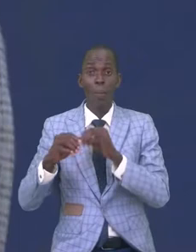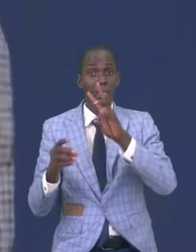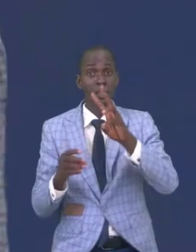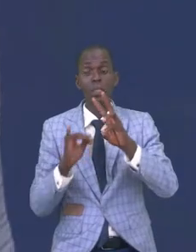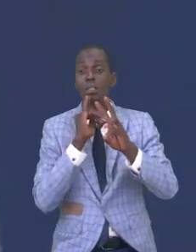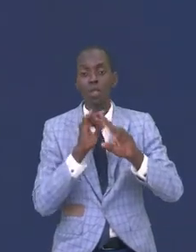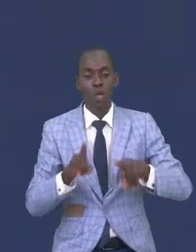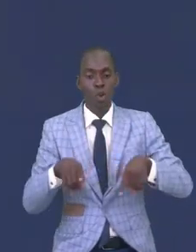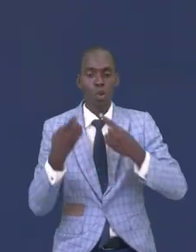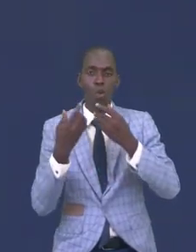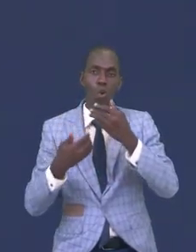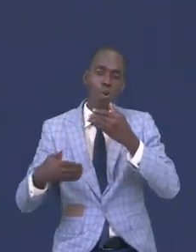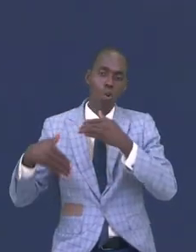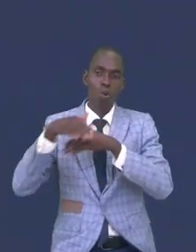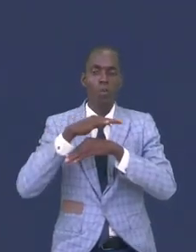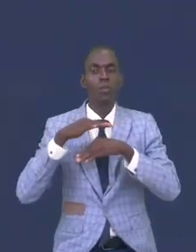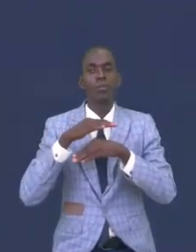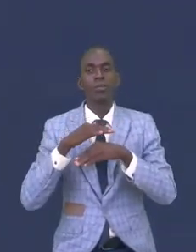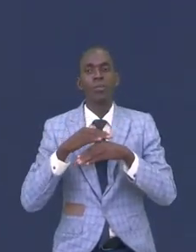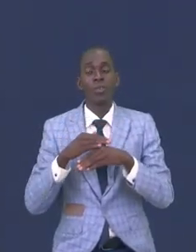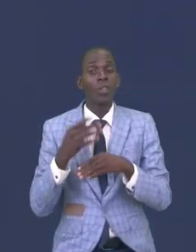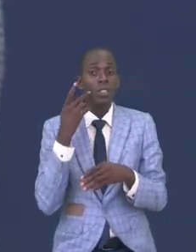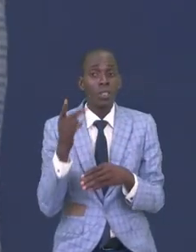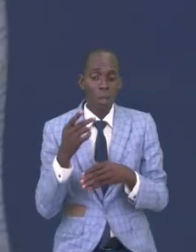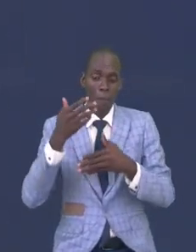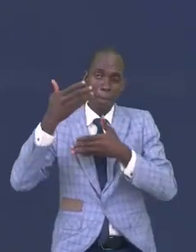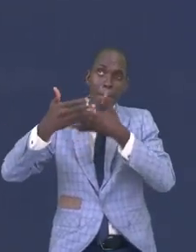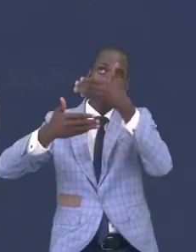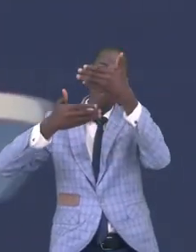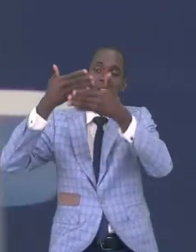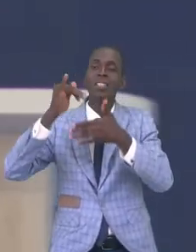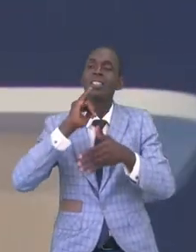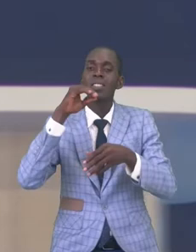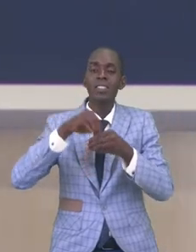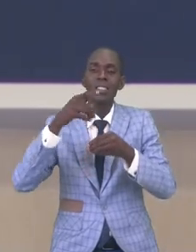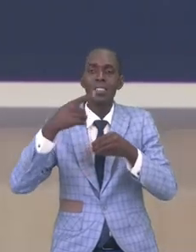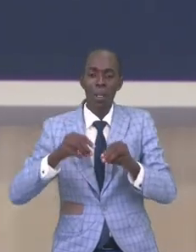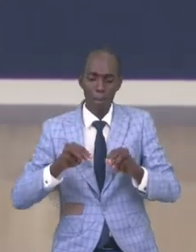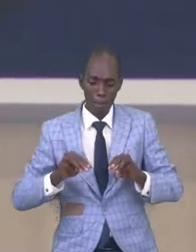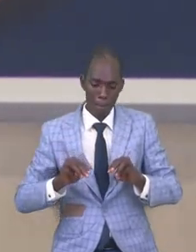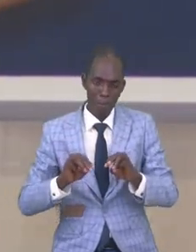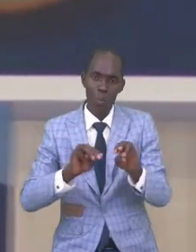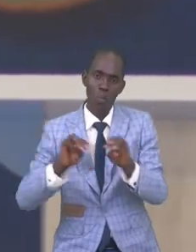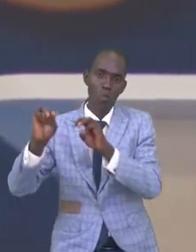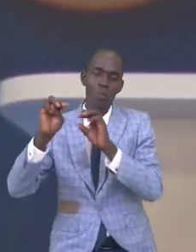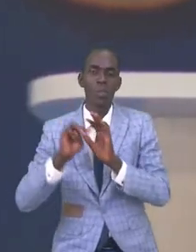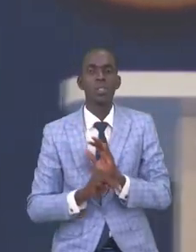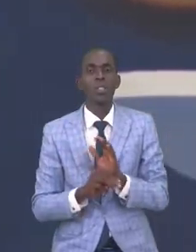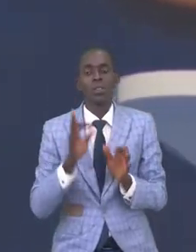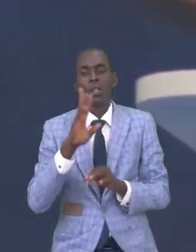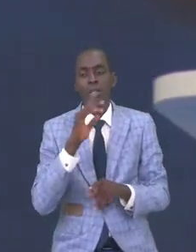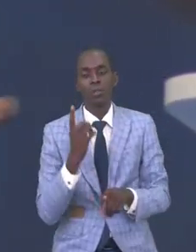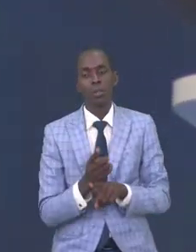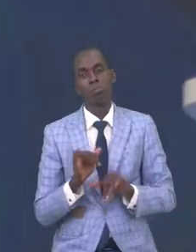see, progress is in the movement. If you're just static, if you're just there, born